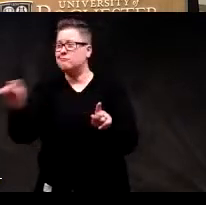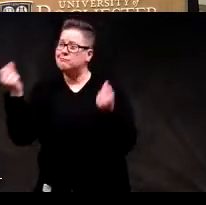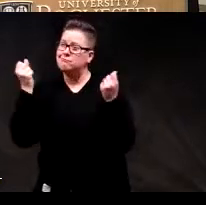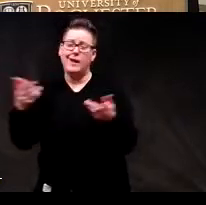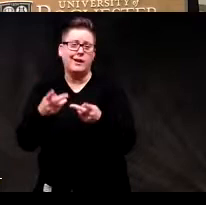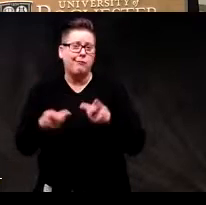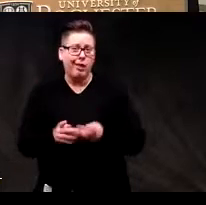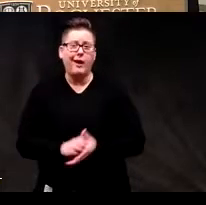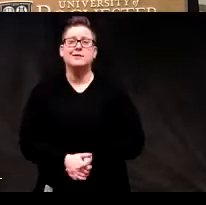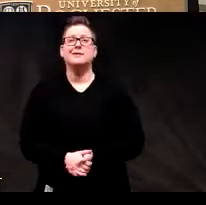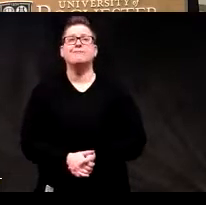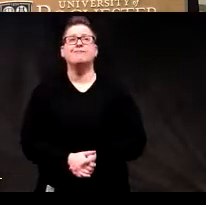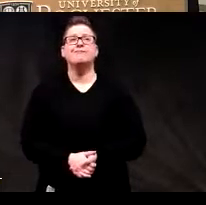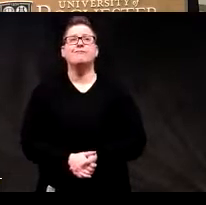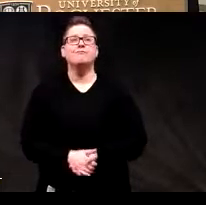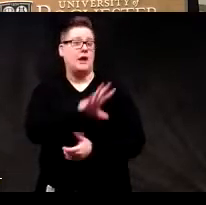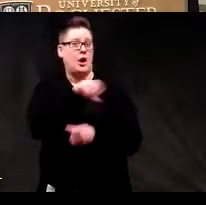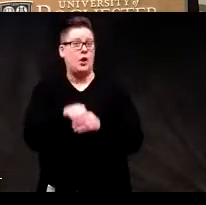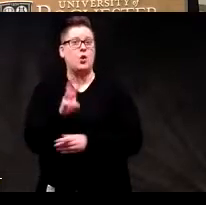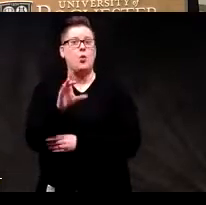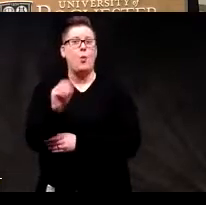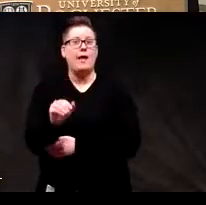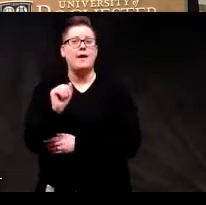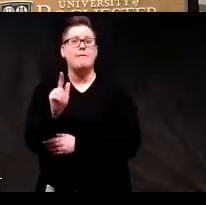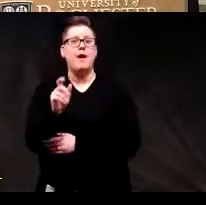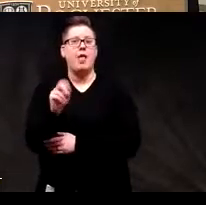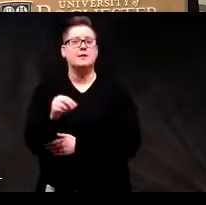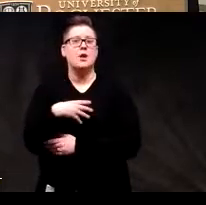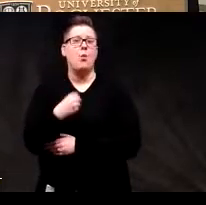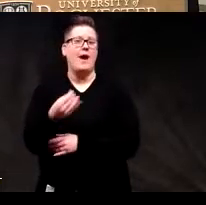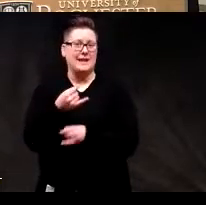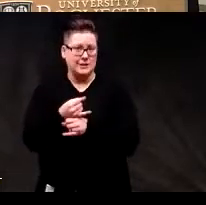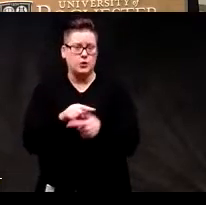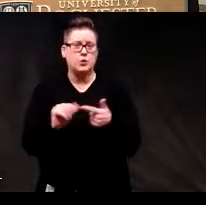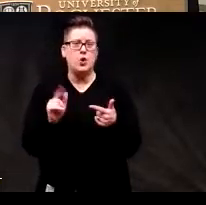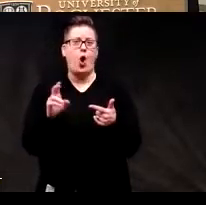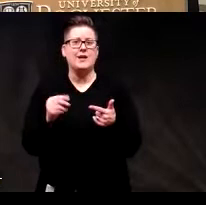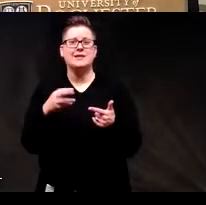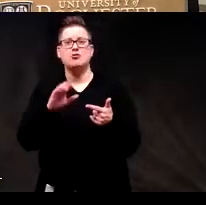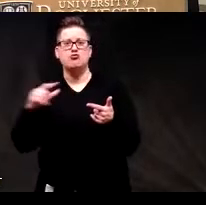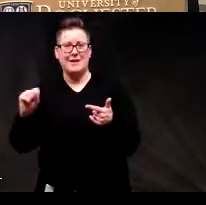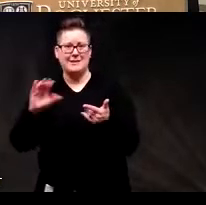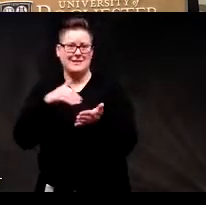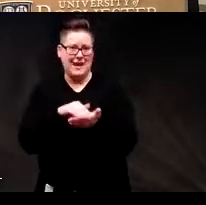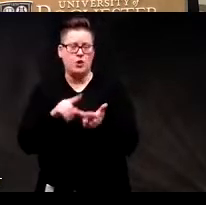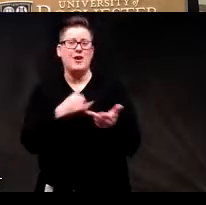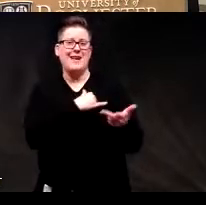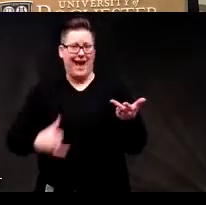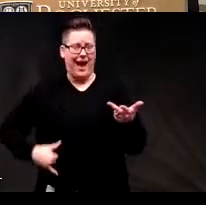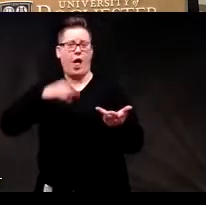many places, including the William Allenson White Institute, the Austin Riggs Center, and the Yale Child Study Center.